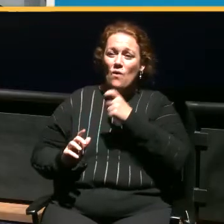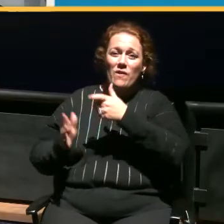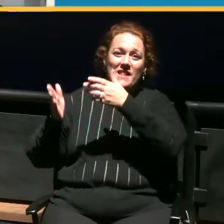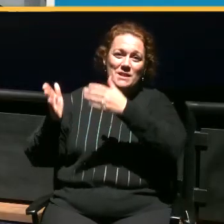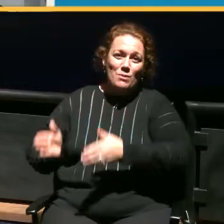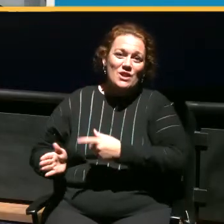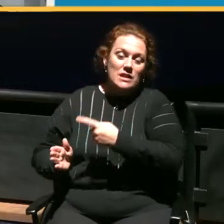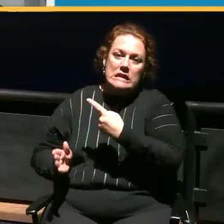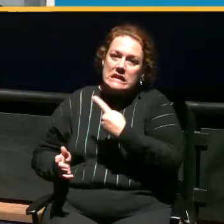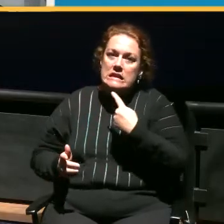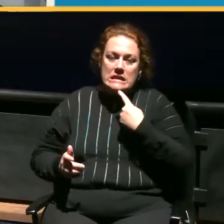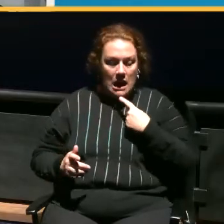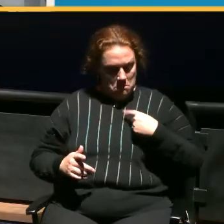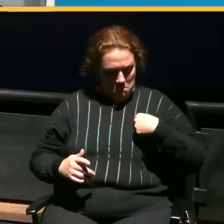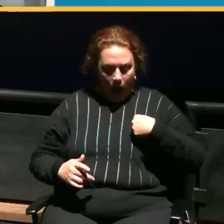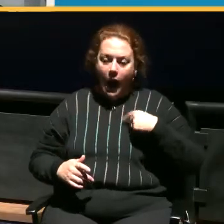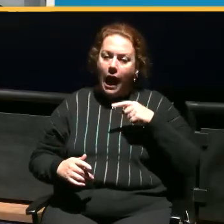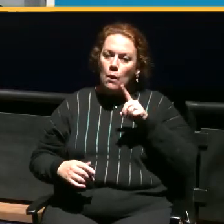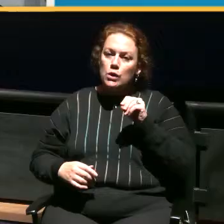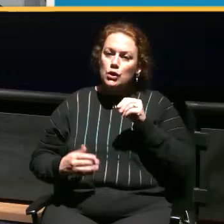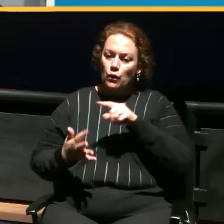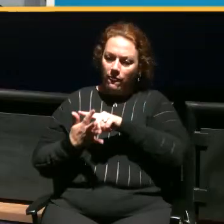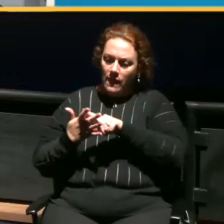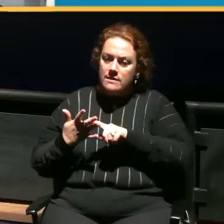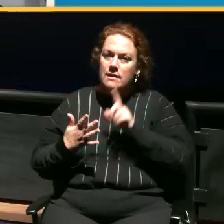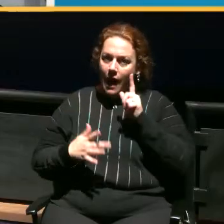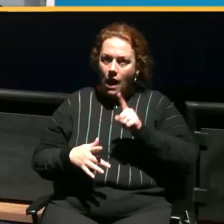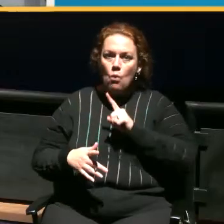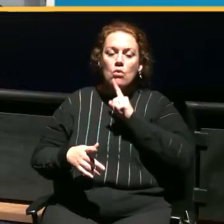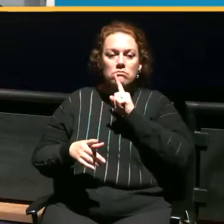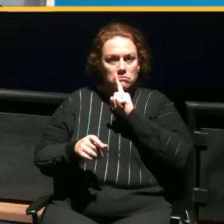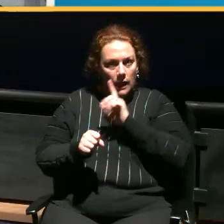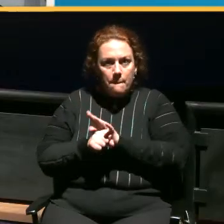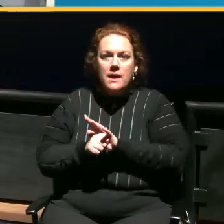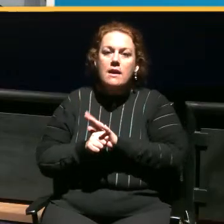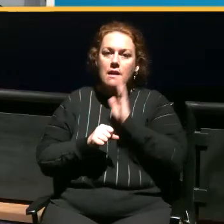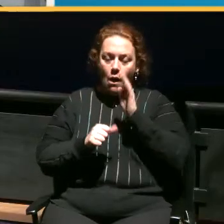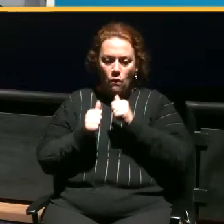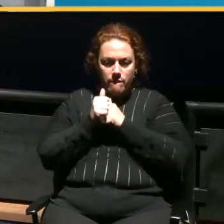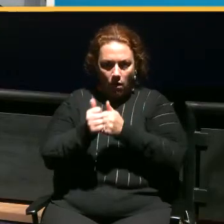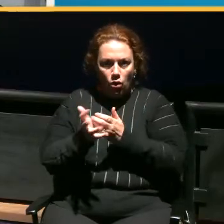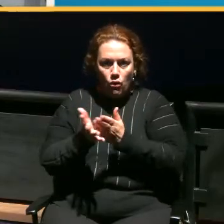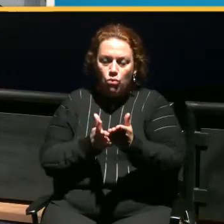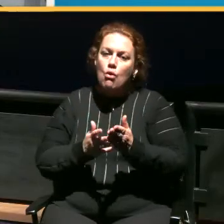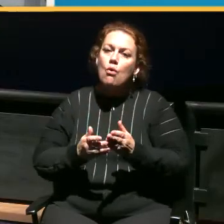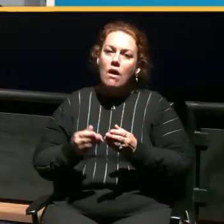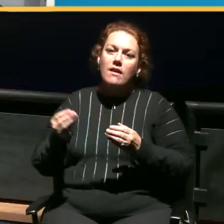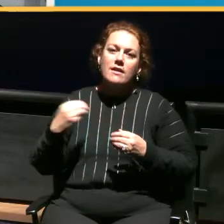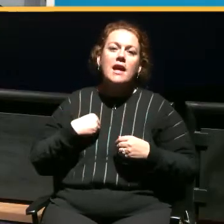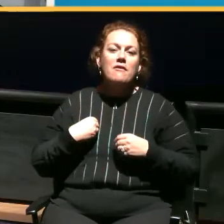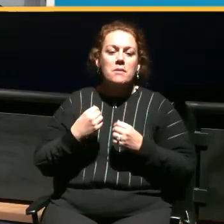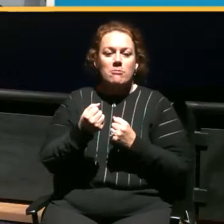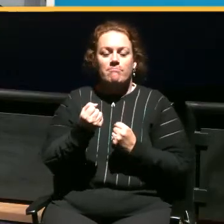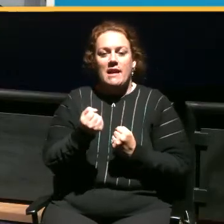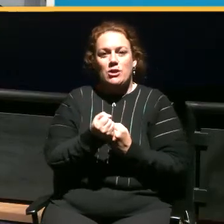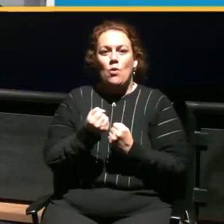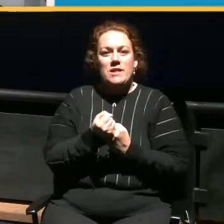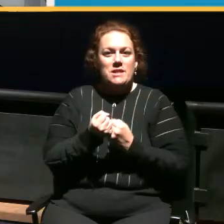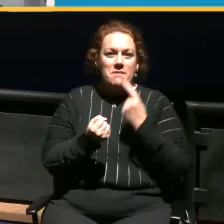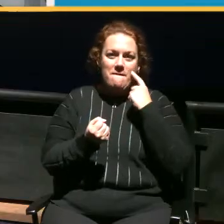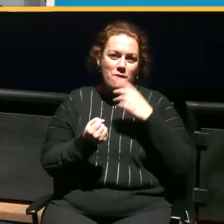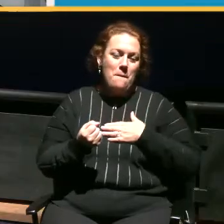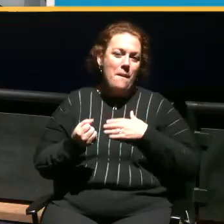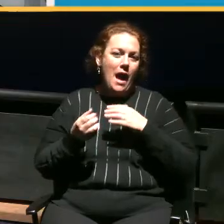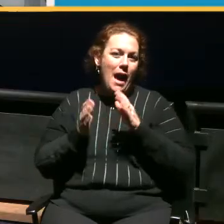who he was. He said, I'm going to do this. I will follow through, and he gave me a very nice endorsement for my book. So it's really an honor for